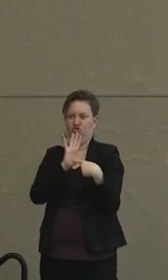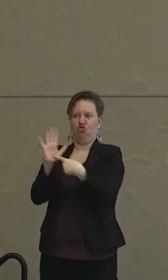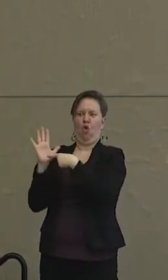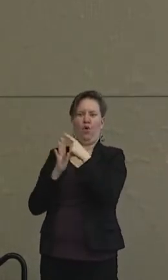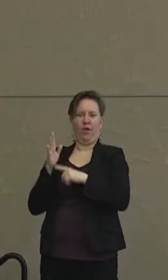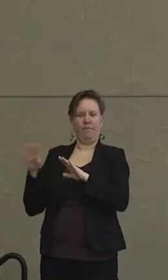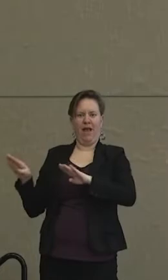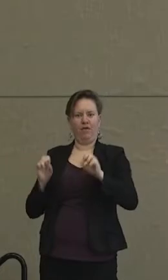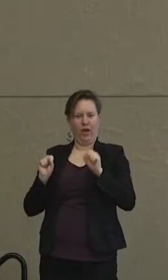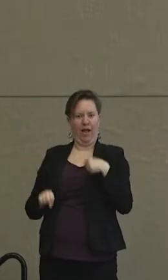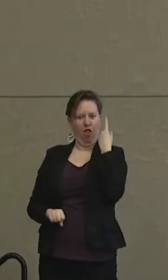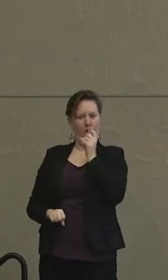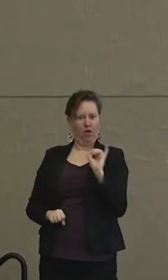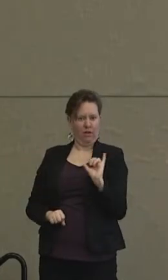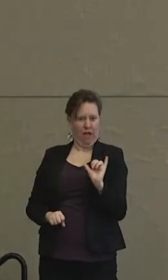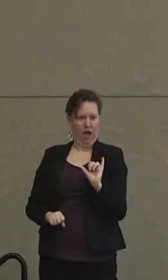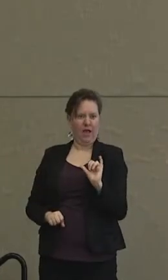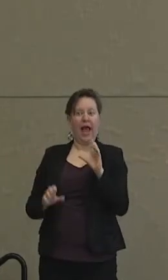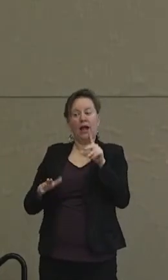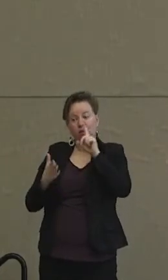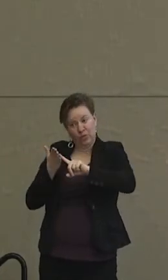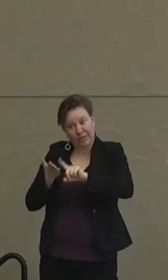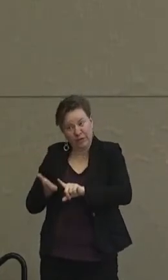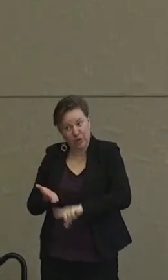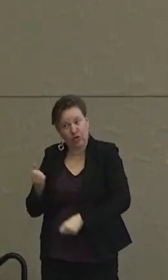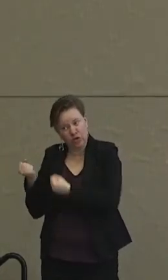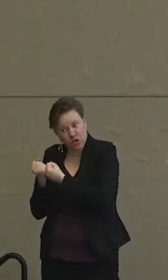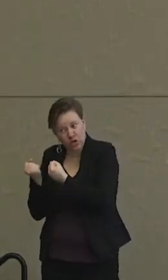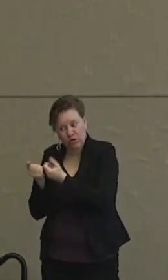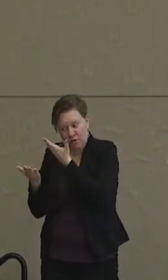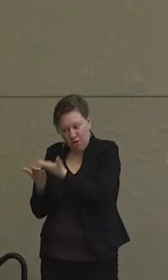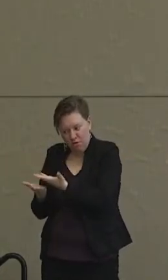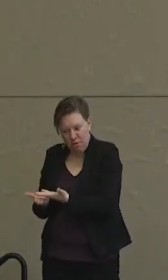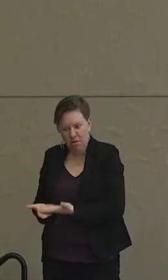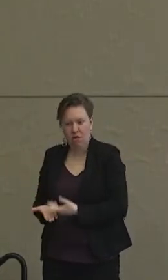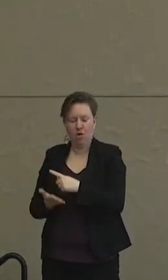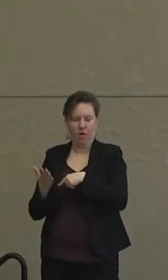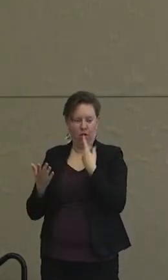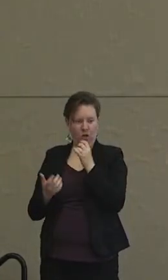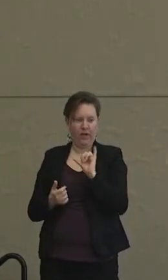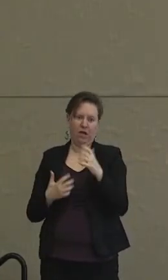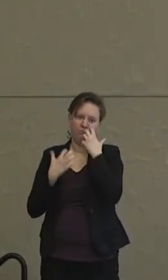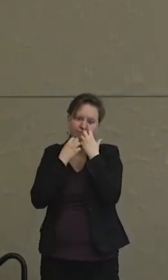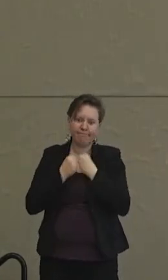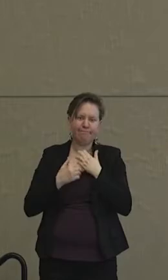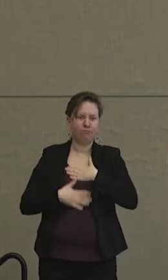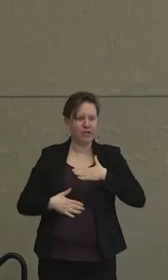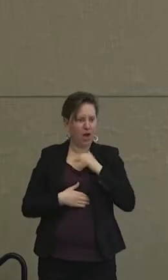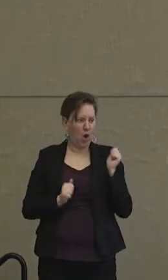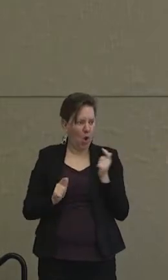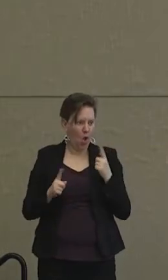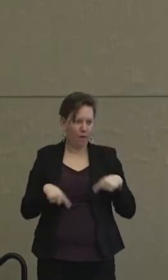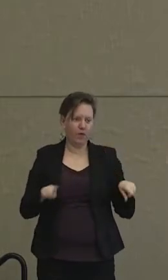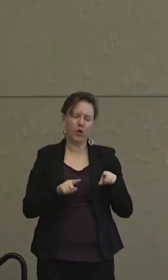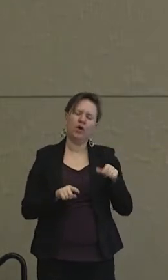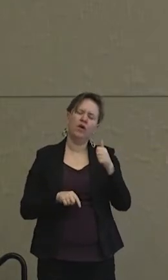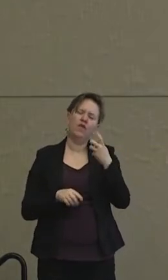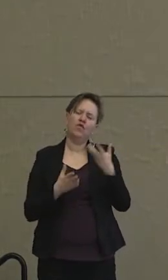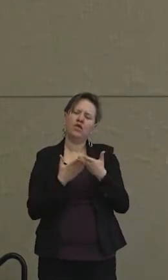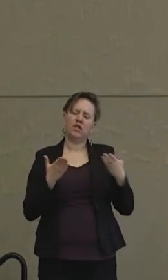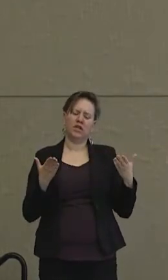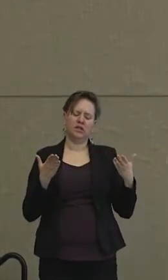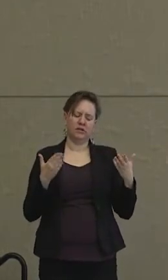behavior and the research and the activism needs to look like, appreciating all of you. Couple of